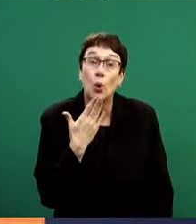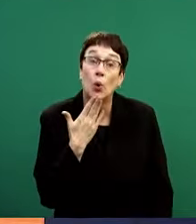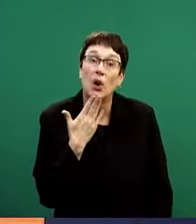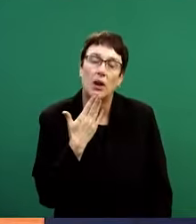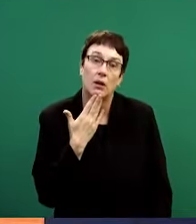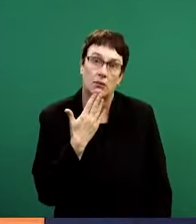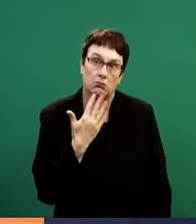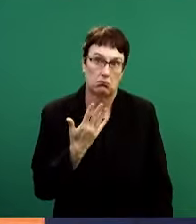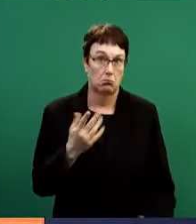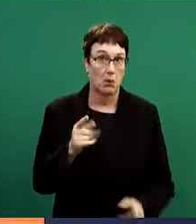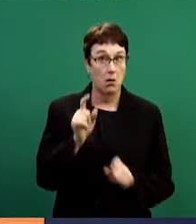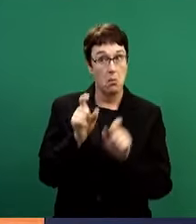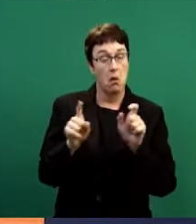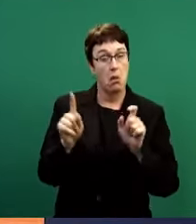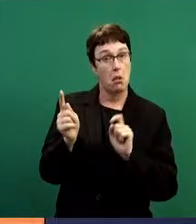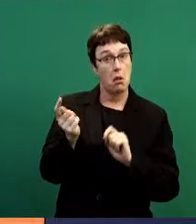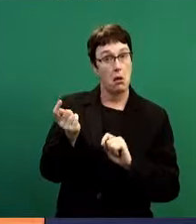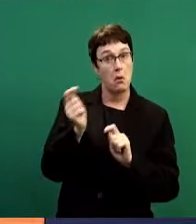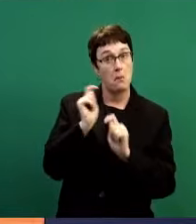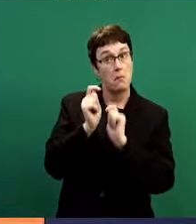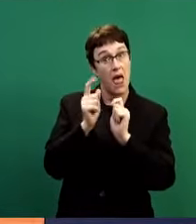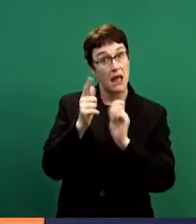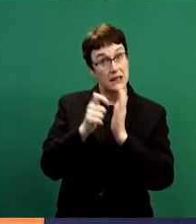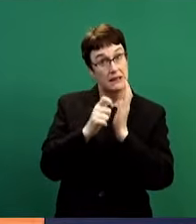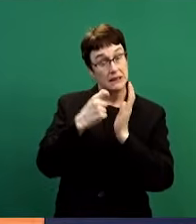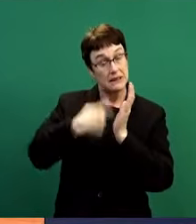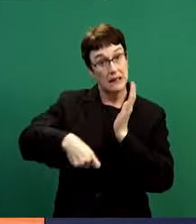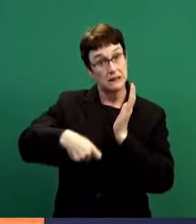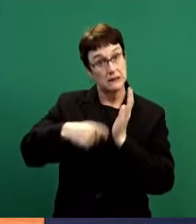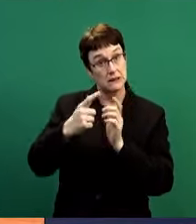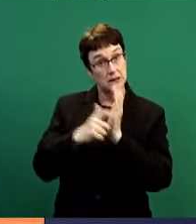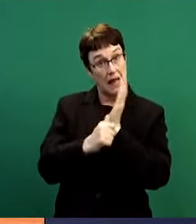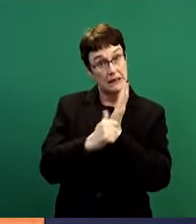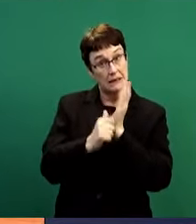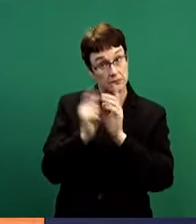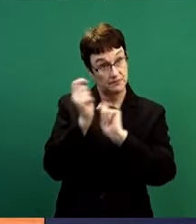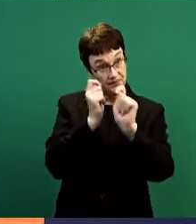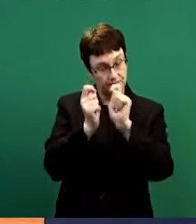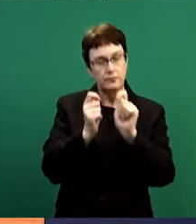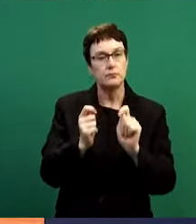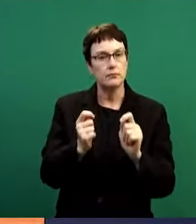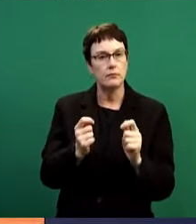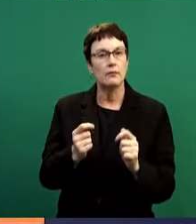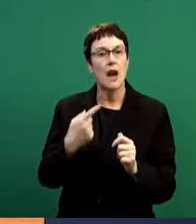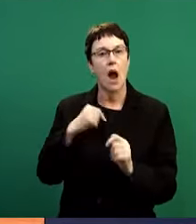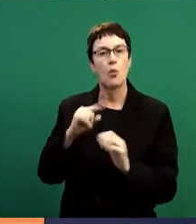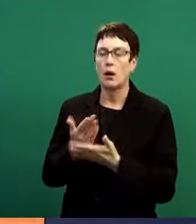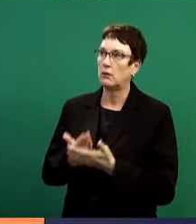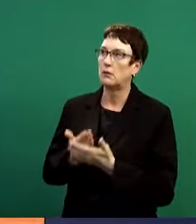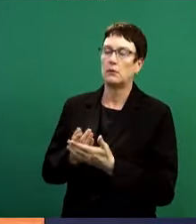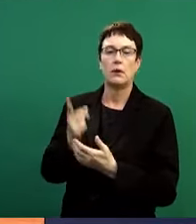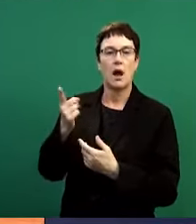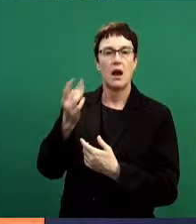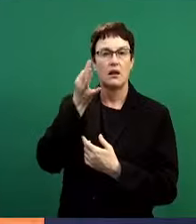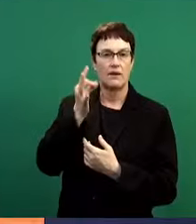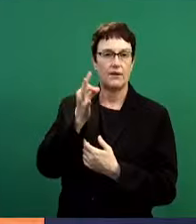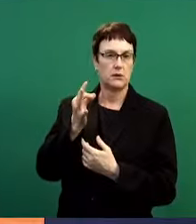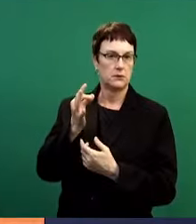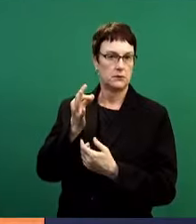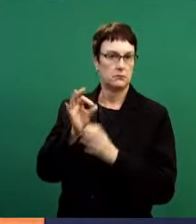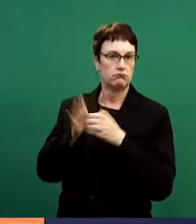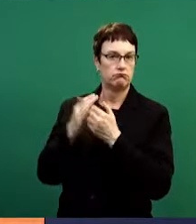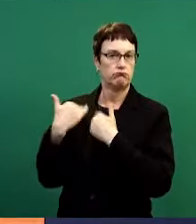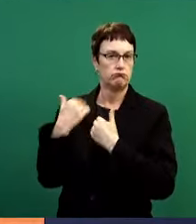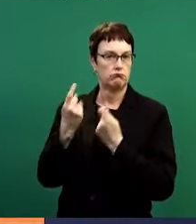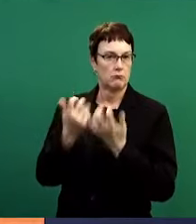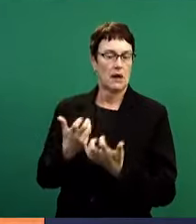Treasury and say, recapitalize. And the National Treasury will say, but on the queue, we have got social grants, we